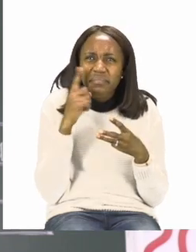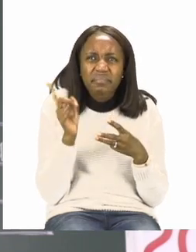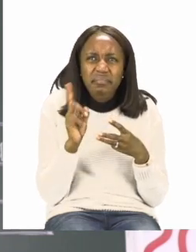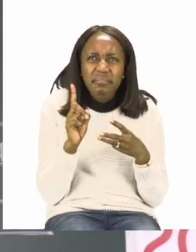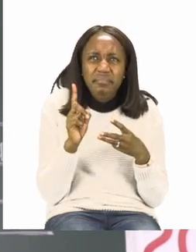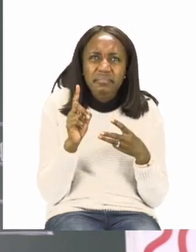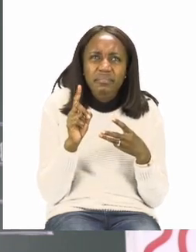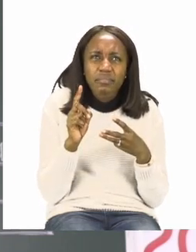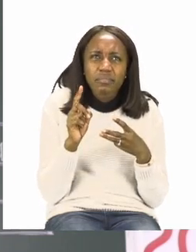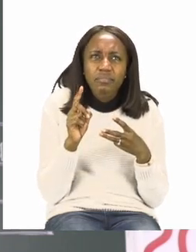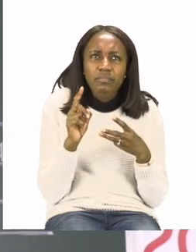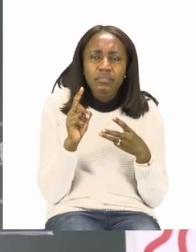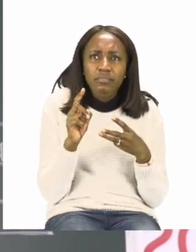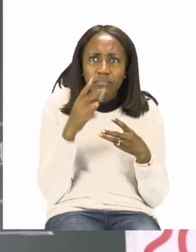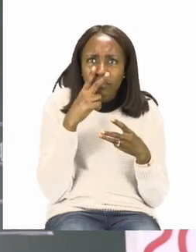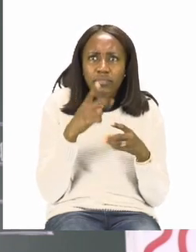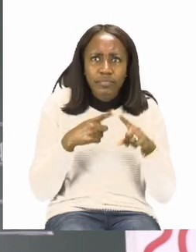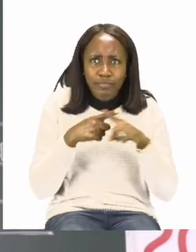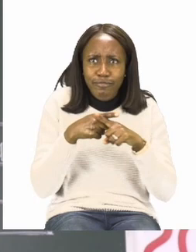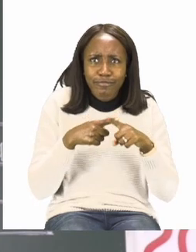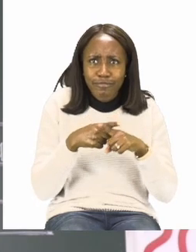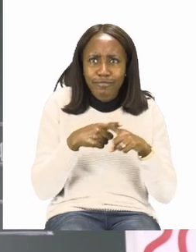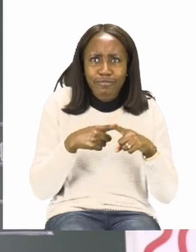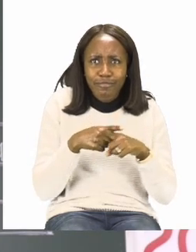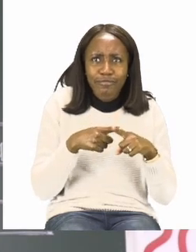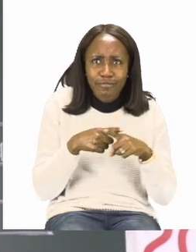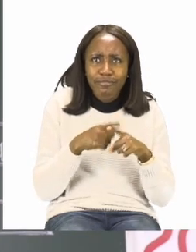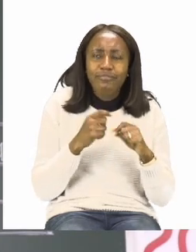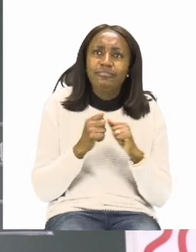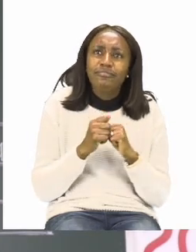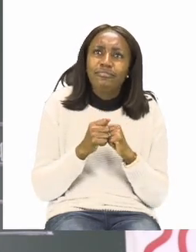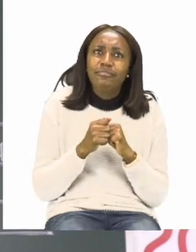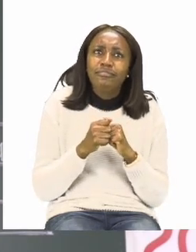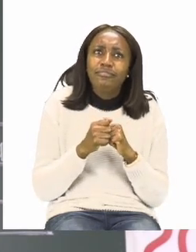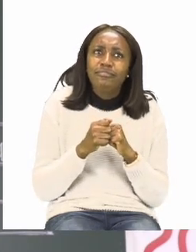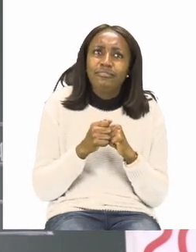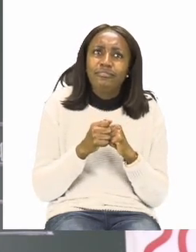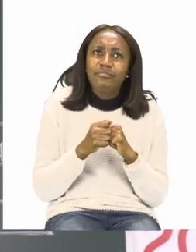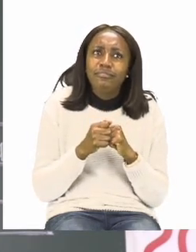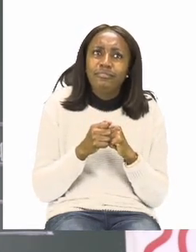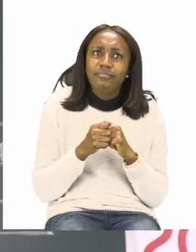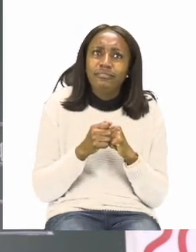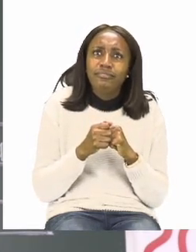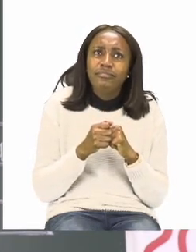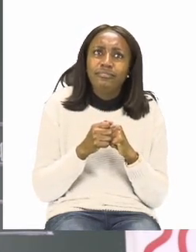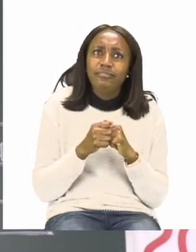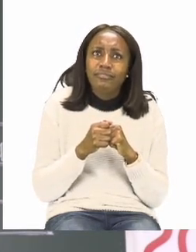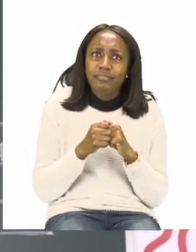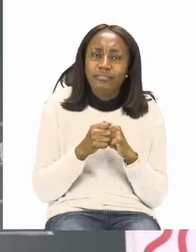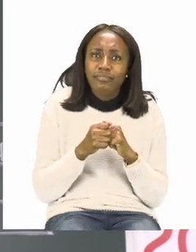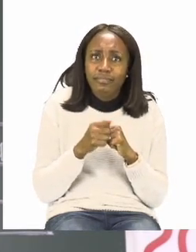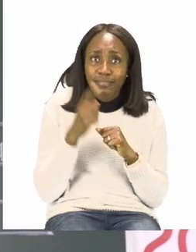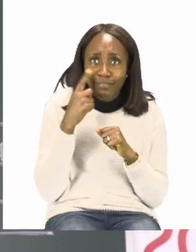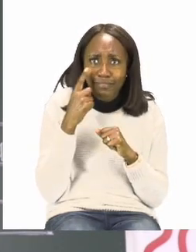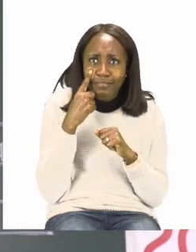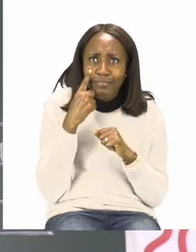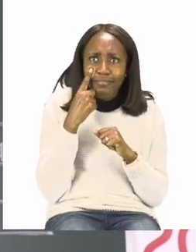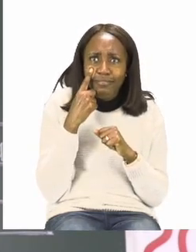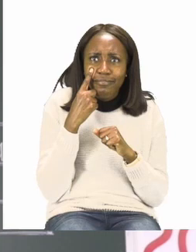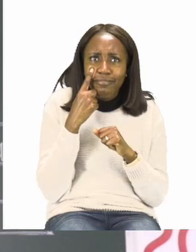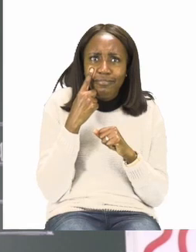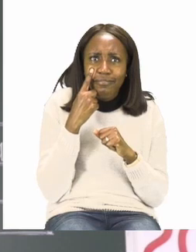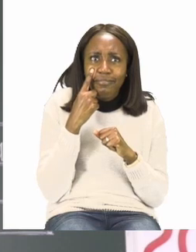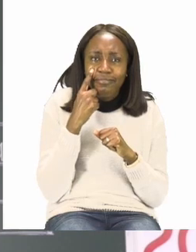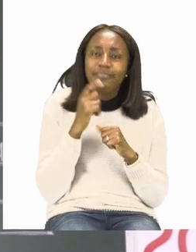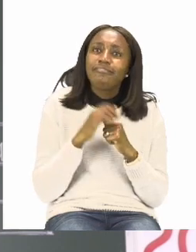is a knife cutting through. So the next instruction must be about cutting, and the only sentence that says